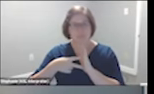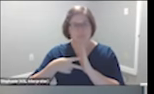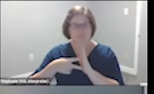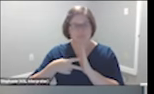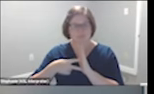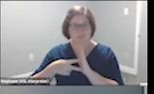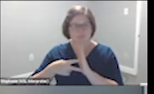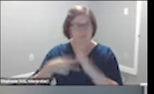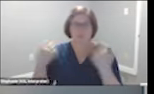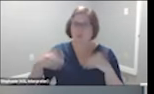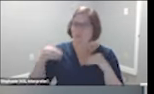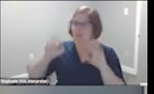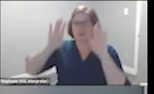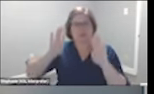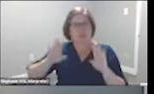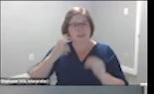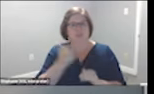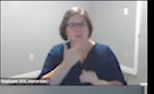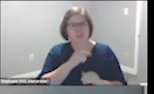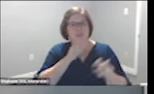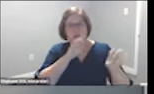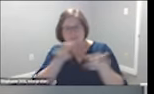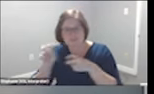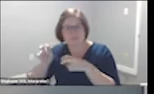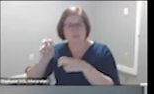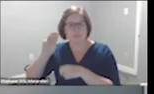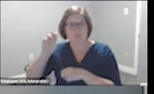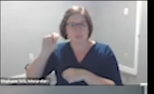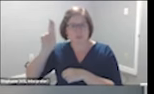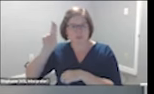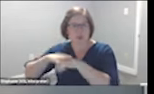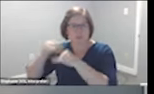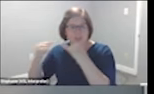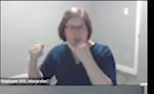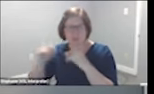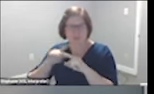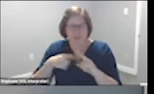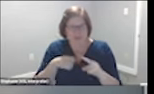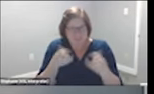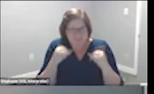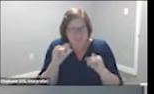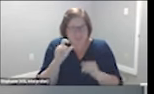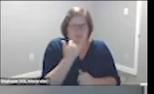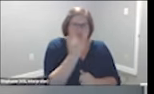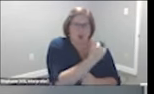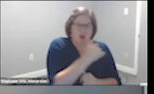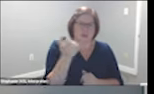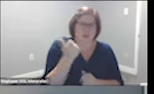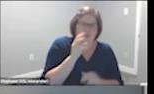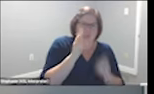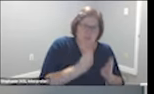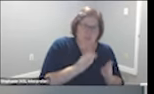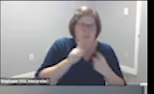it's great that you're making your menus online, but I have to call another person to access that website, and